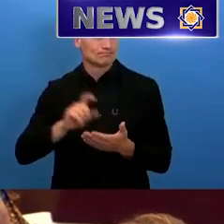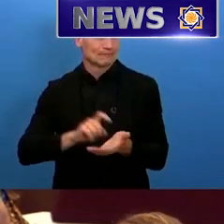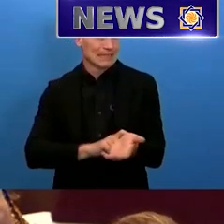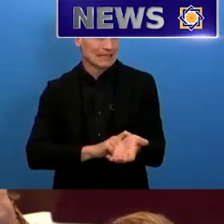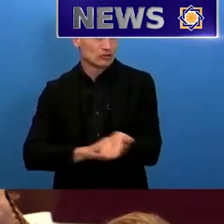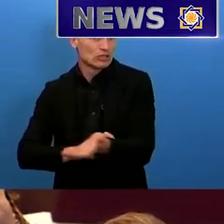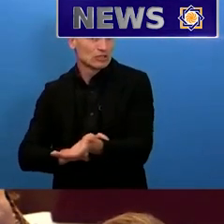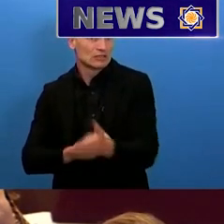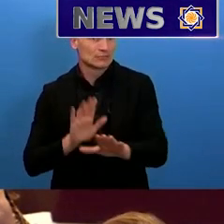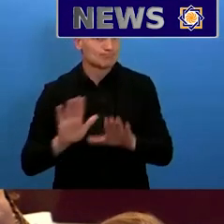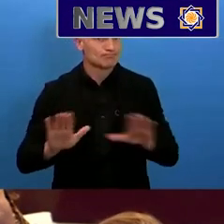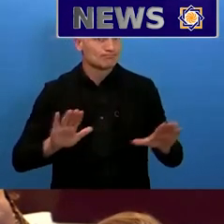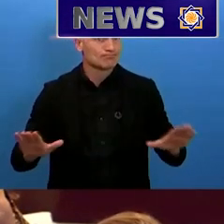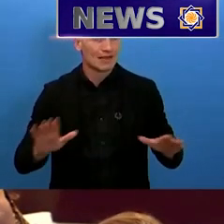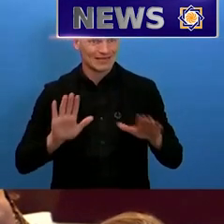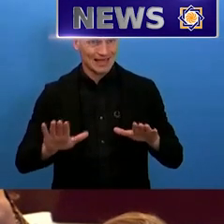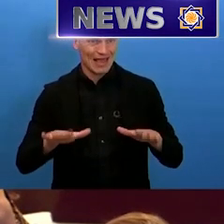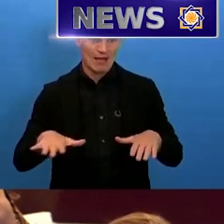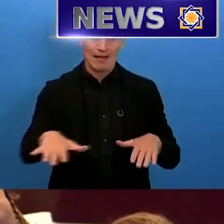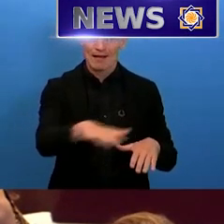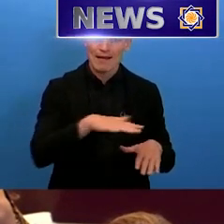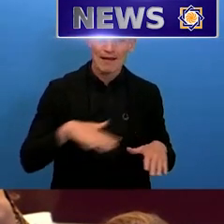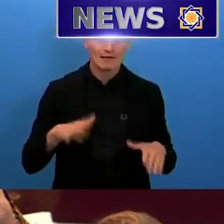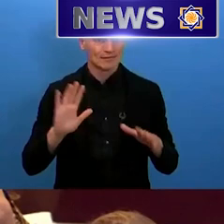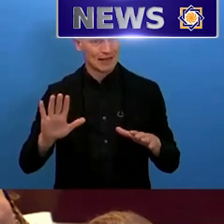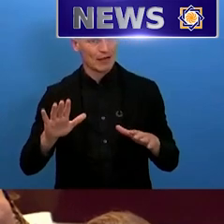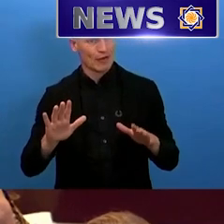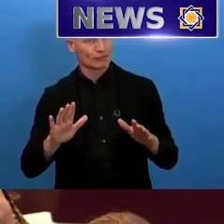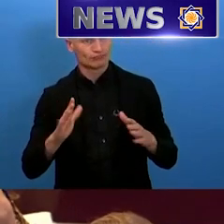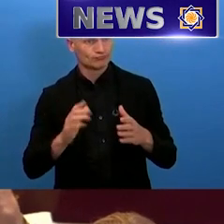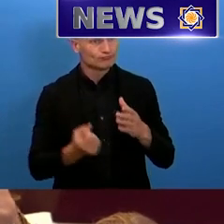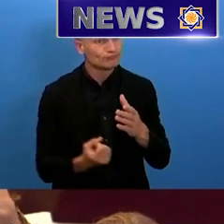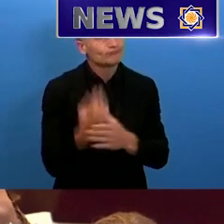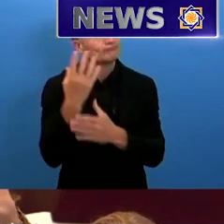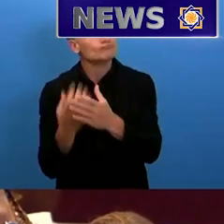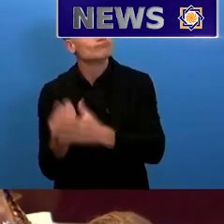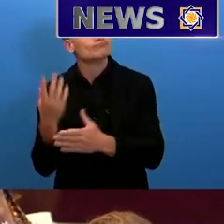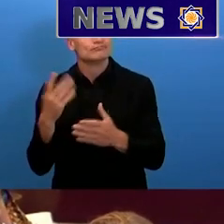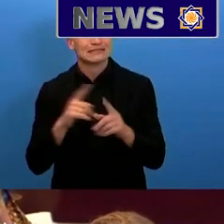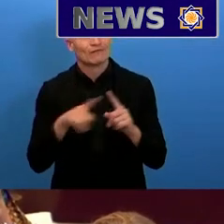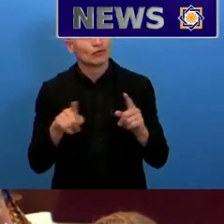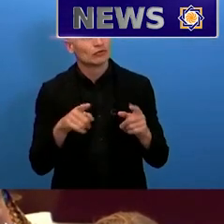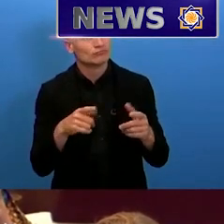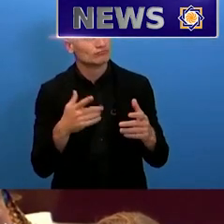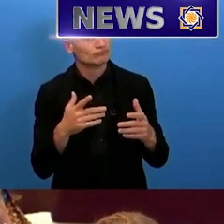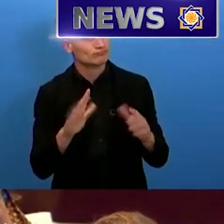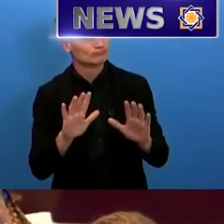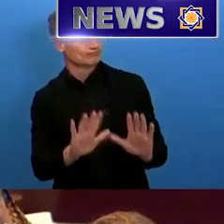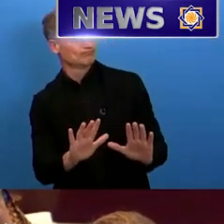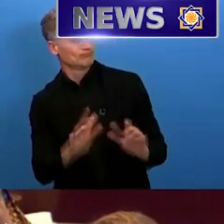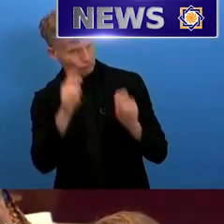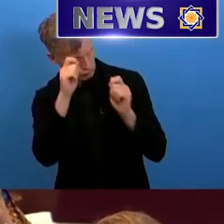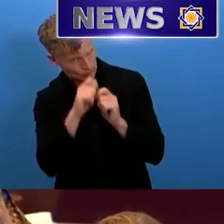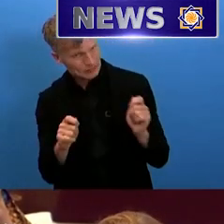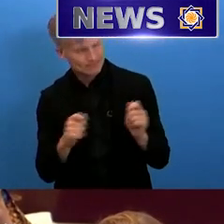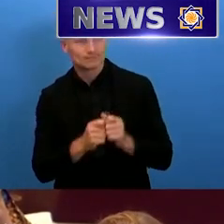to which they traditionally belong. We hope that we could stop the destruction of genetic resources, discrimination, genocide, ethnic cleansing